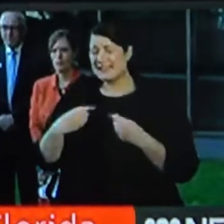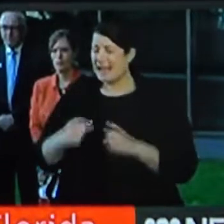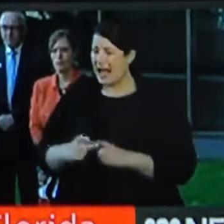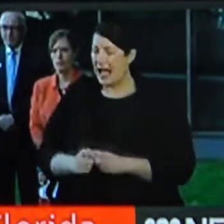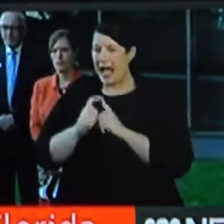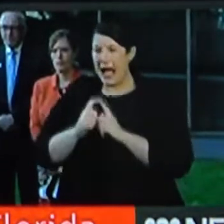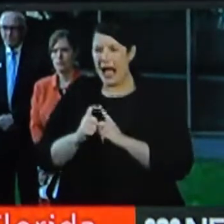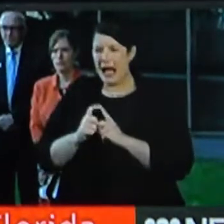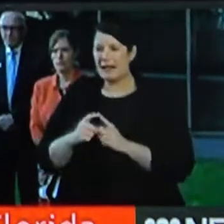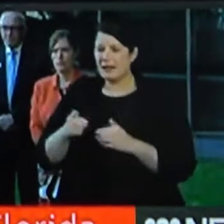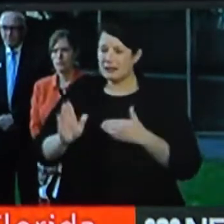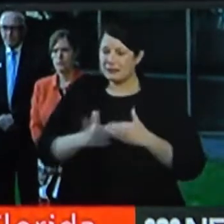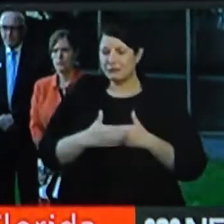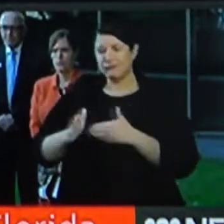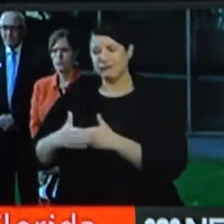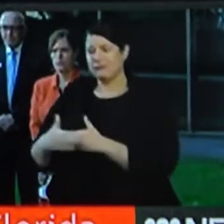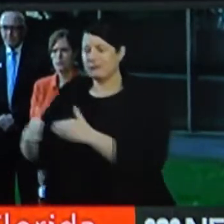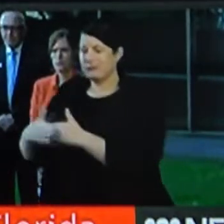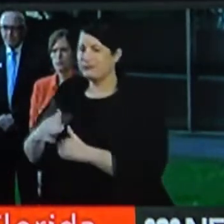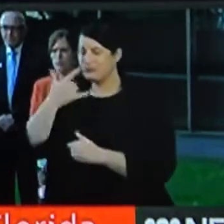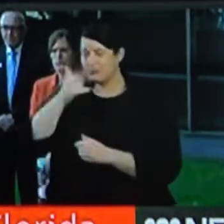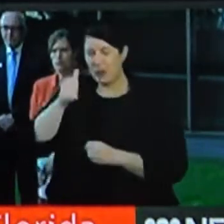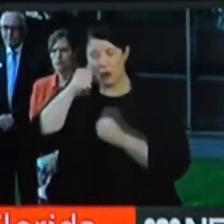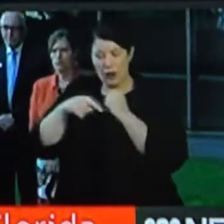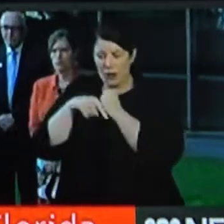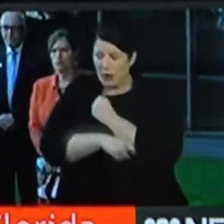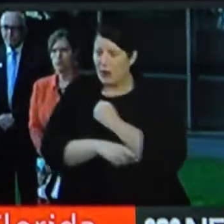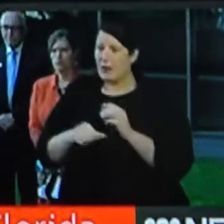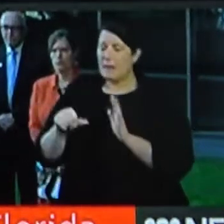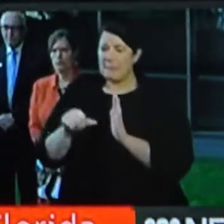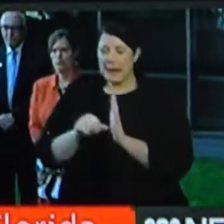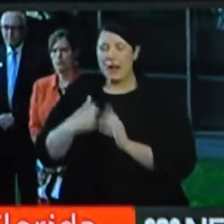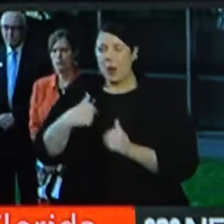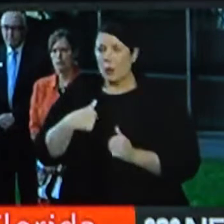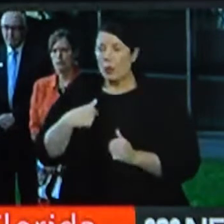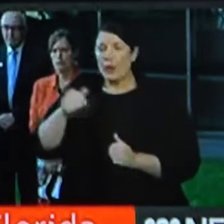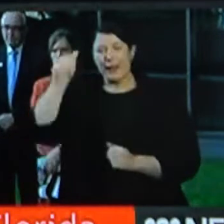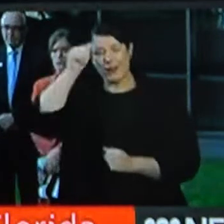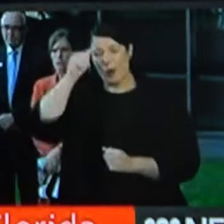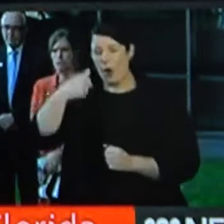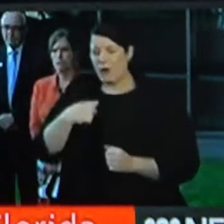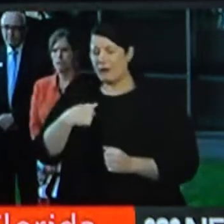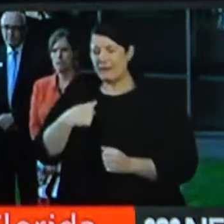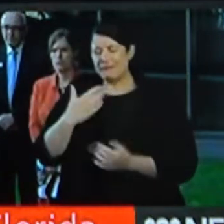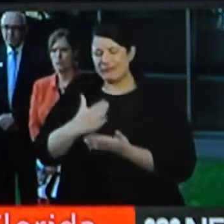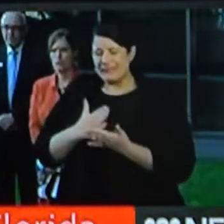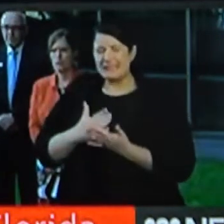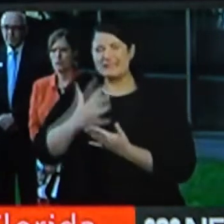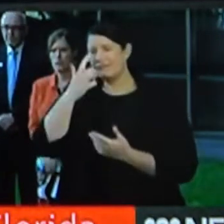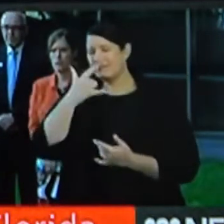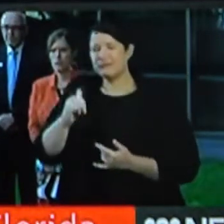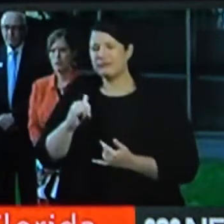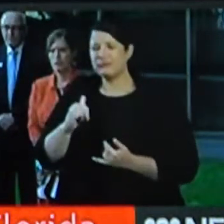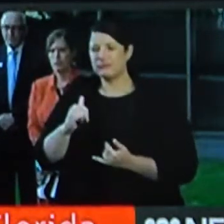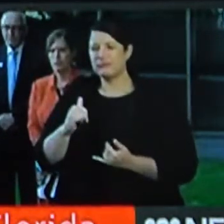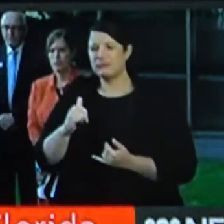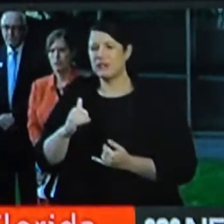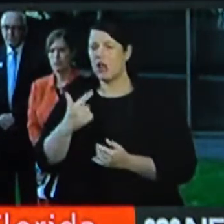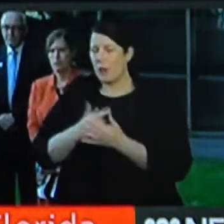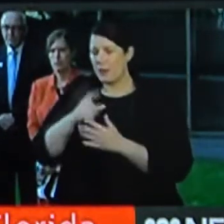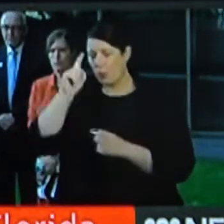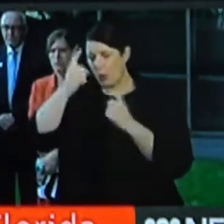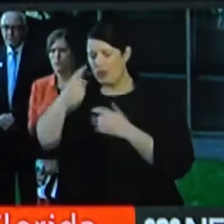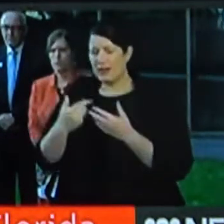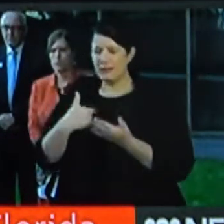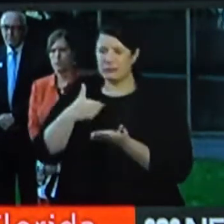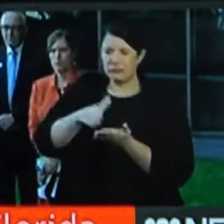and many businesses have suffered, and that's very heartfelt, and we appreciate that. Many people are concerned about their jobs, but